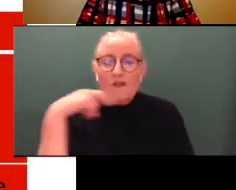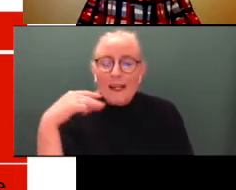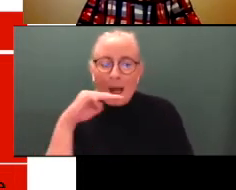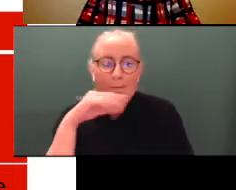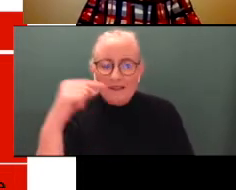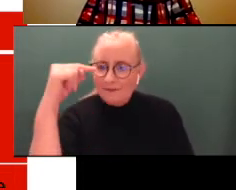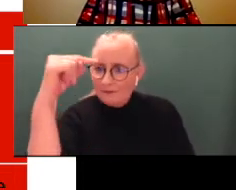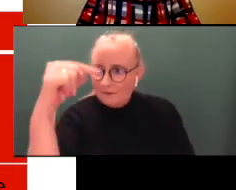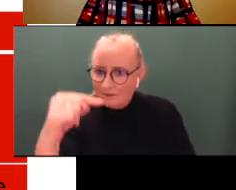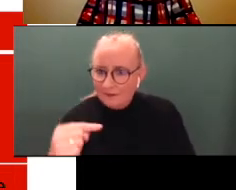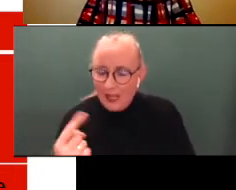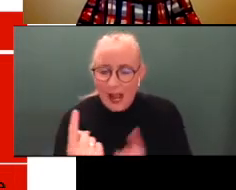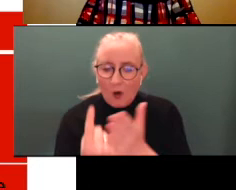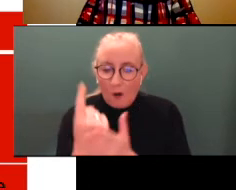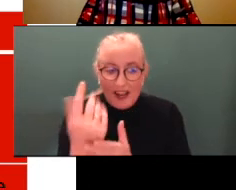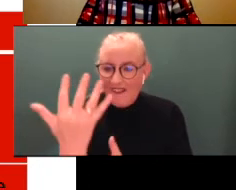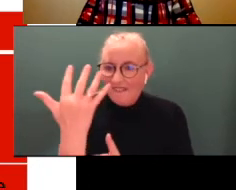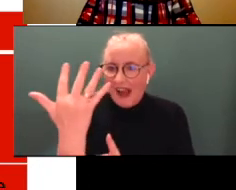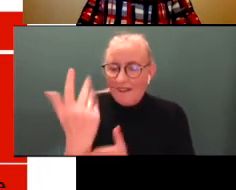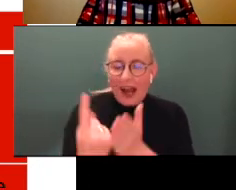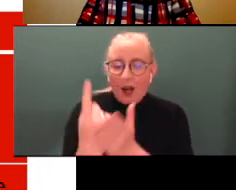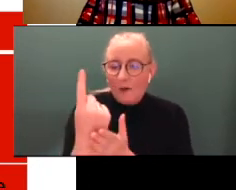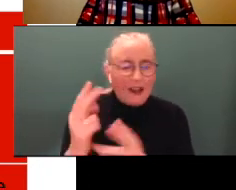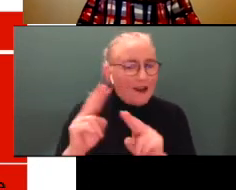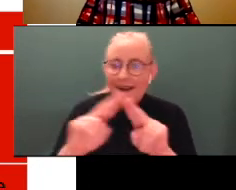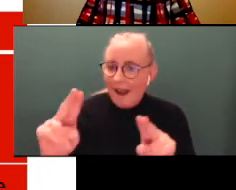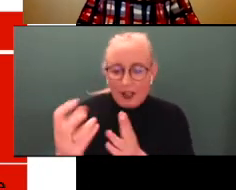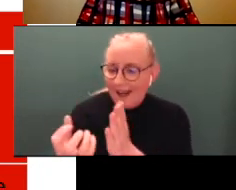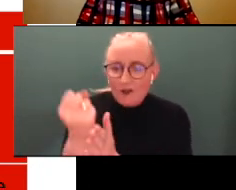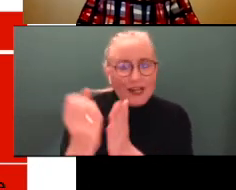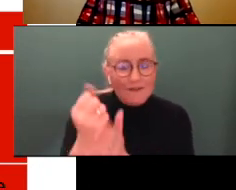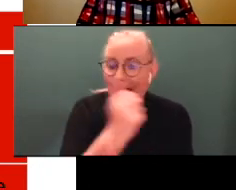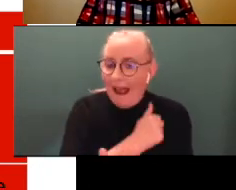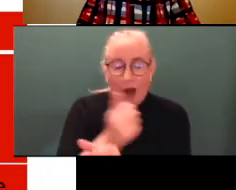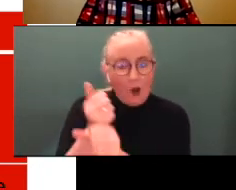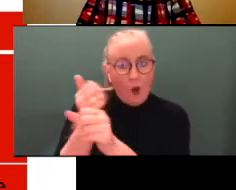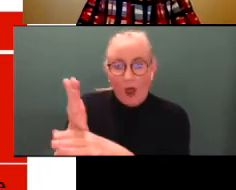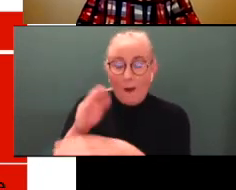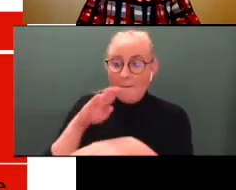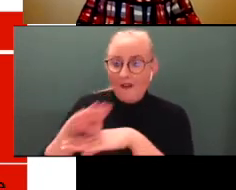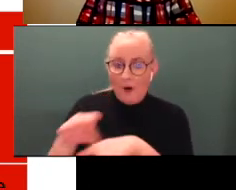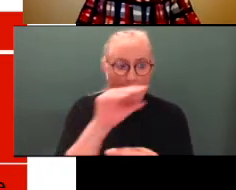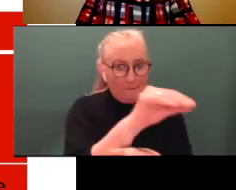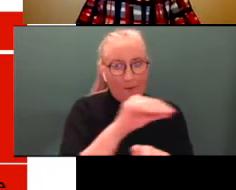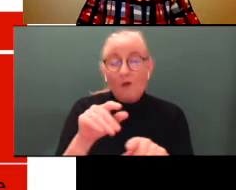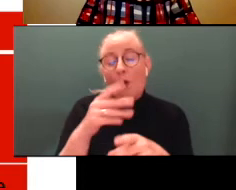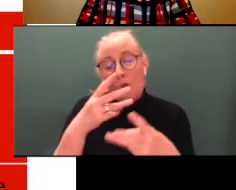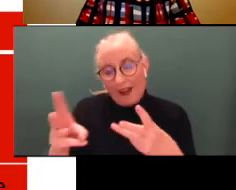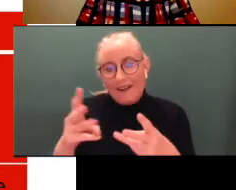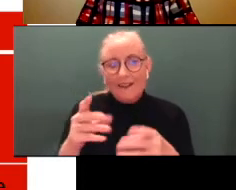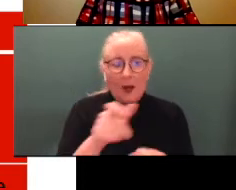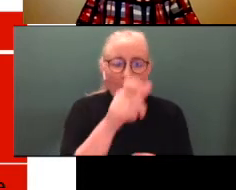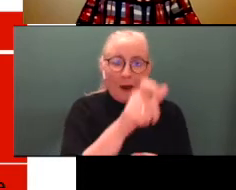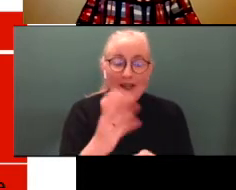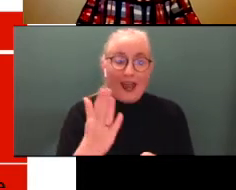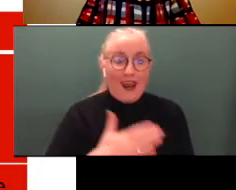these outcomes, 5 outcomes, were not achieved at all before move, while participants were living